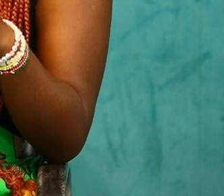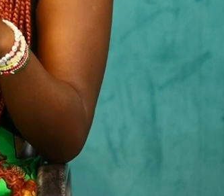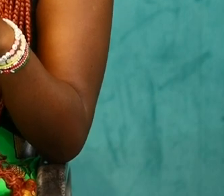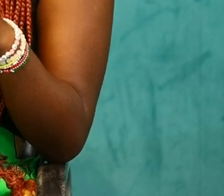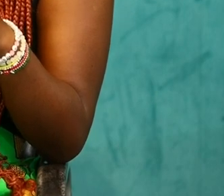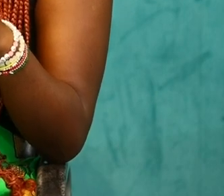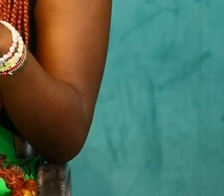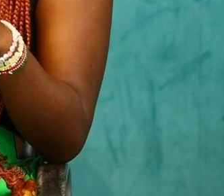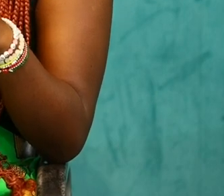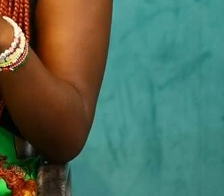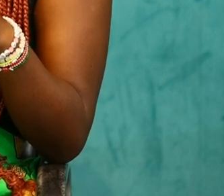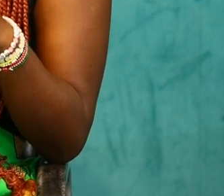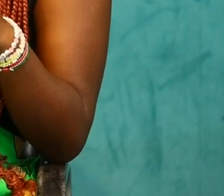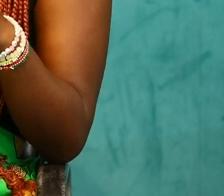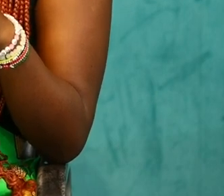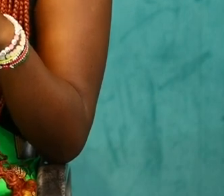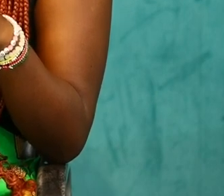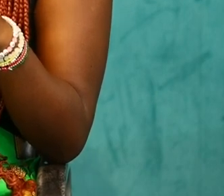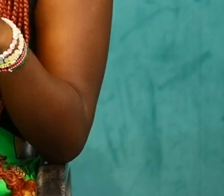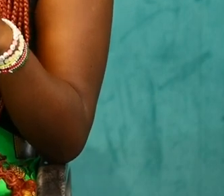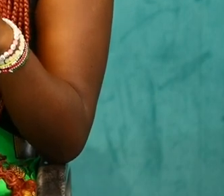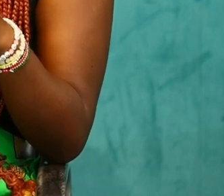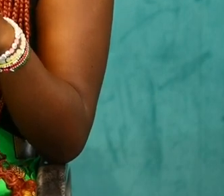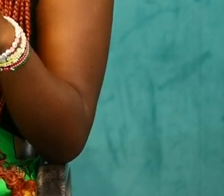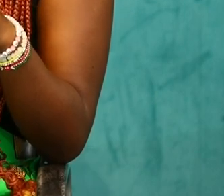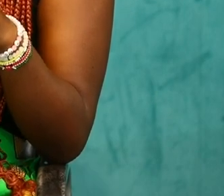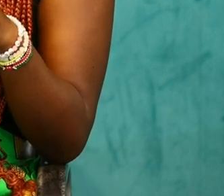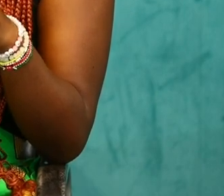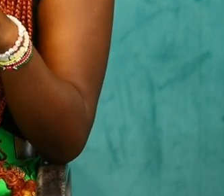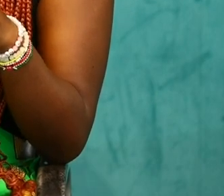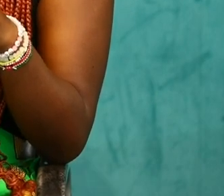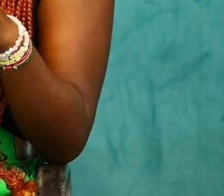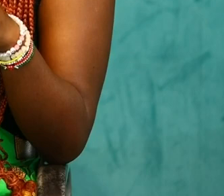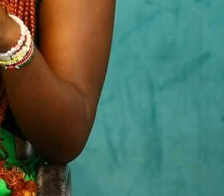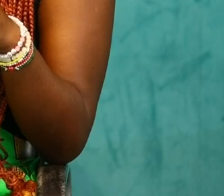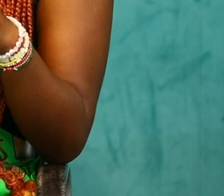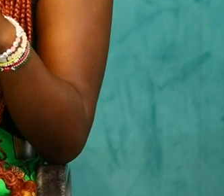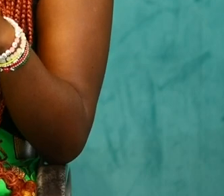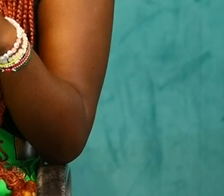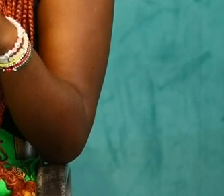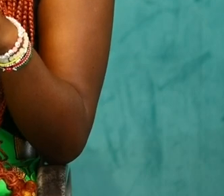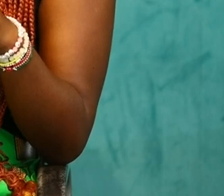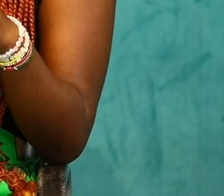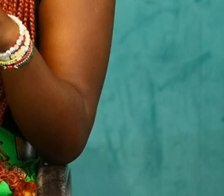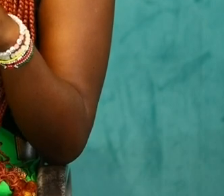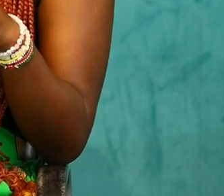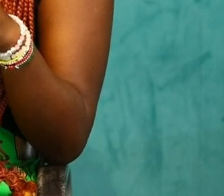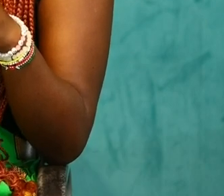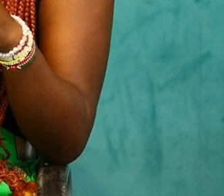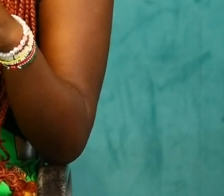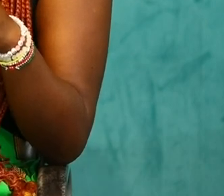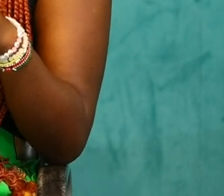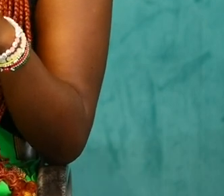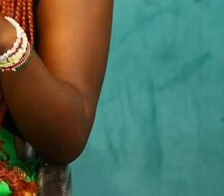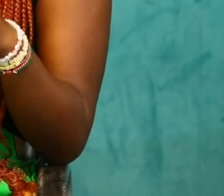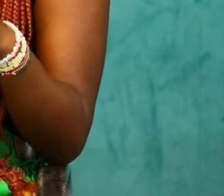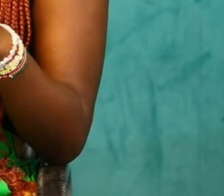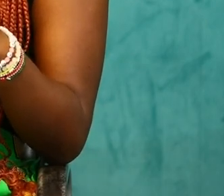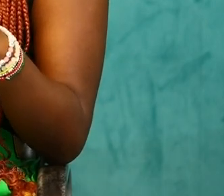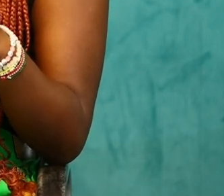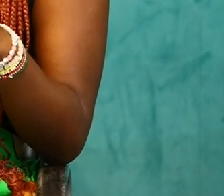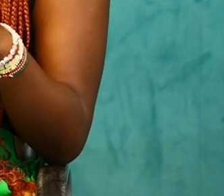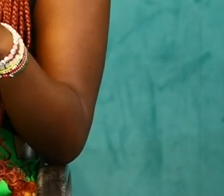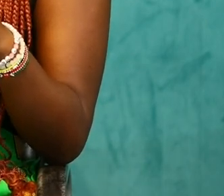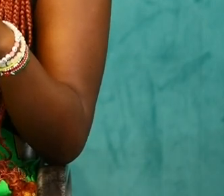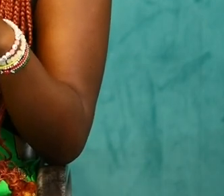how God was working through them and for them. So they were frightened of God, and this shows how powerful